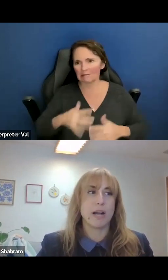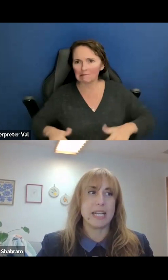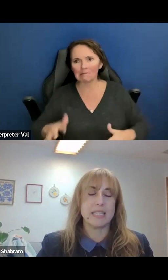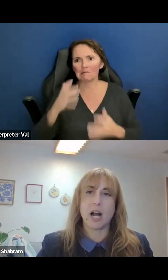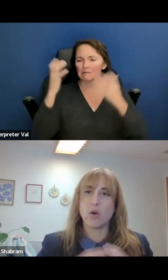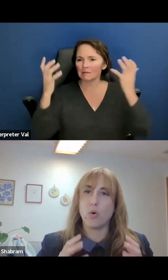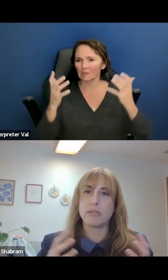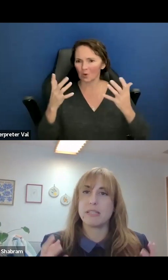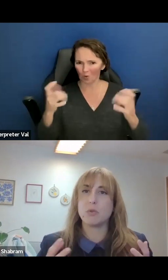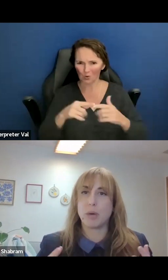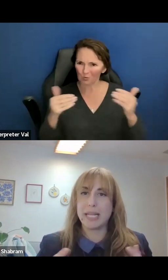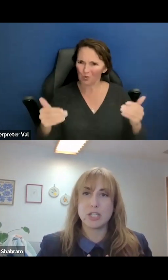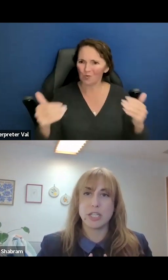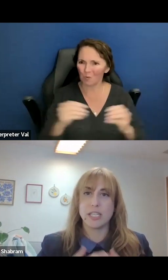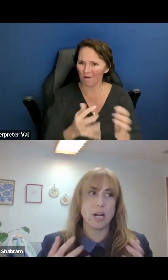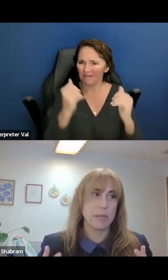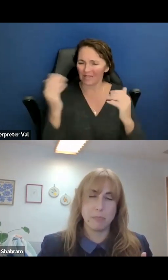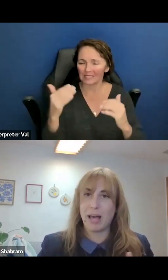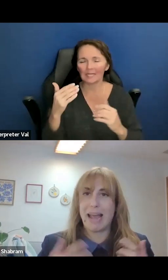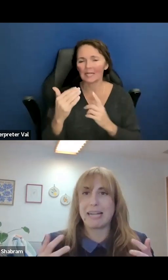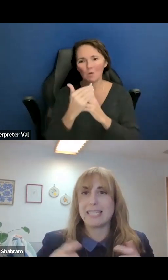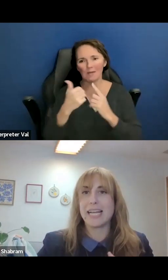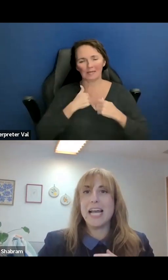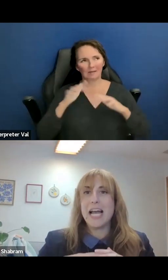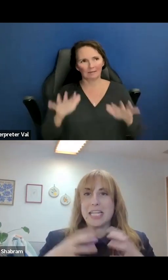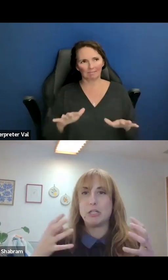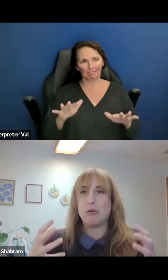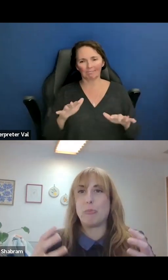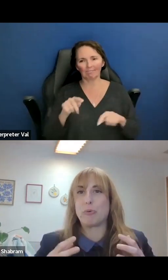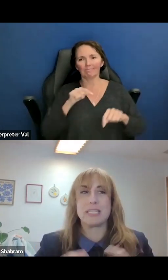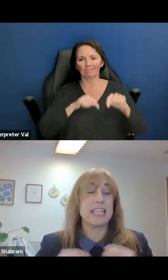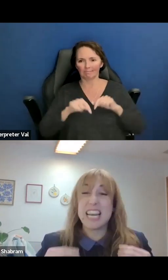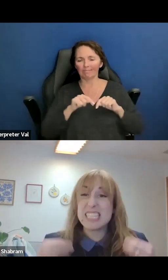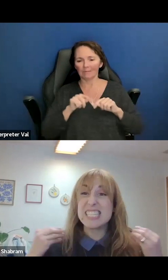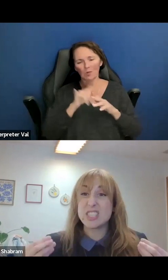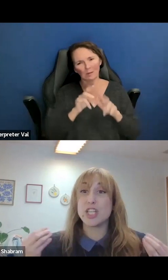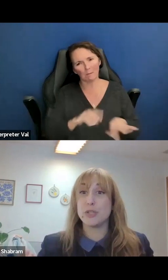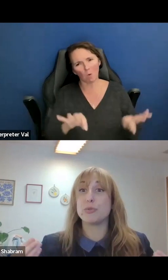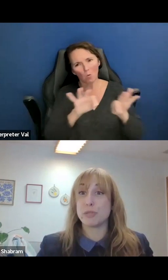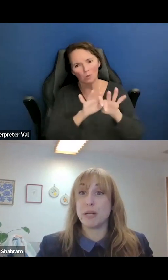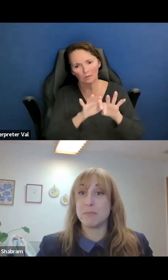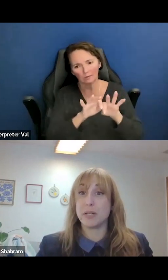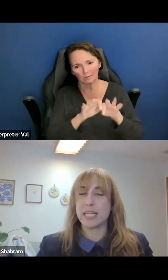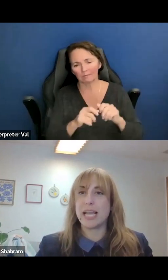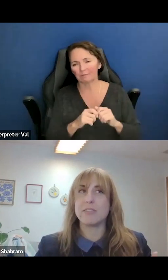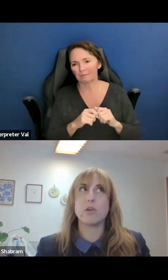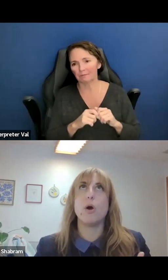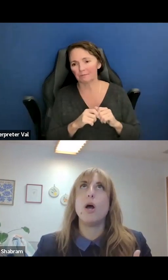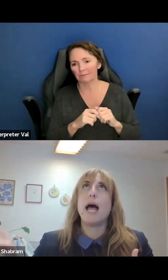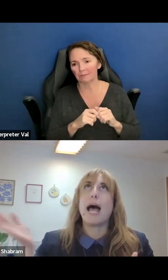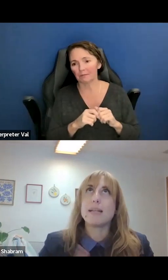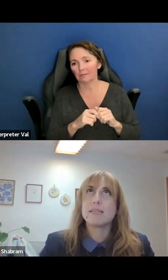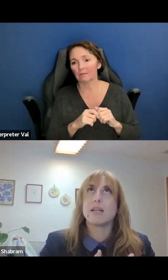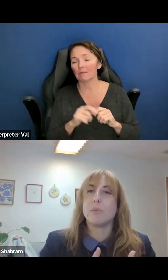are providing like a core civil right to young people and acting in loco parentis. Like that is such a huge responsibility. And